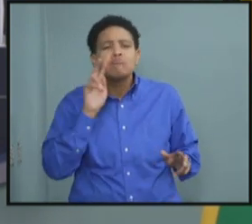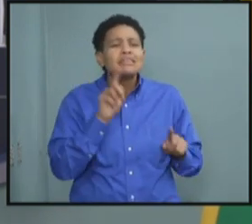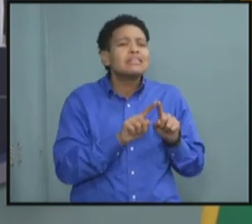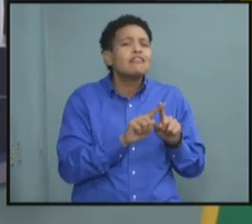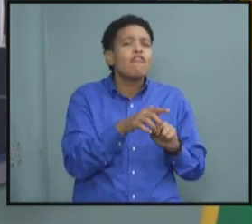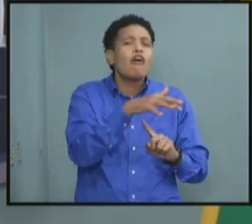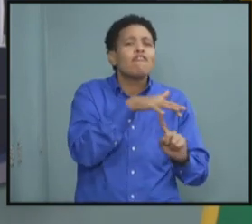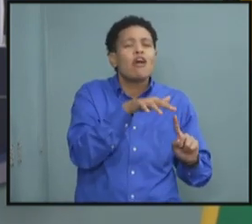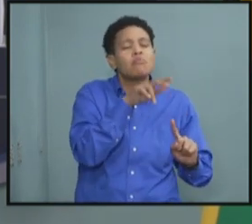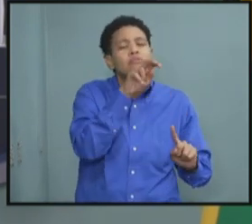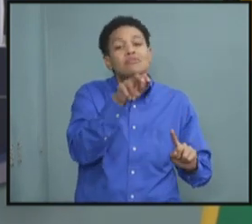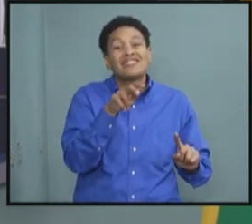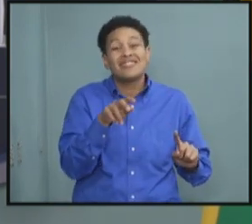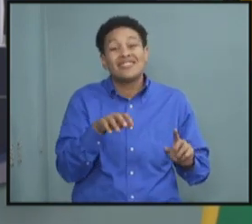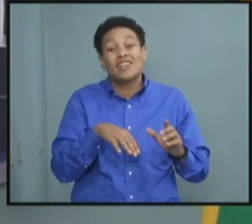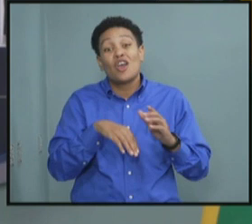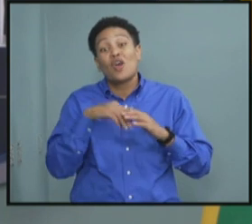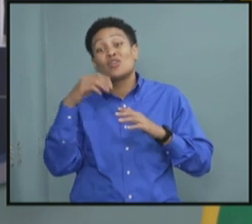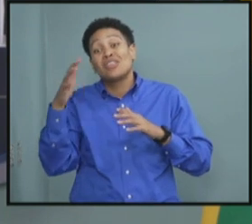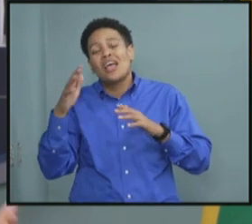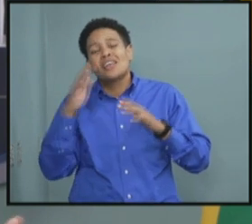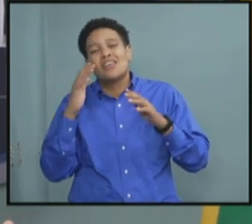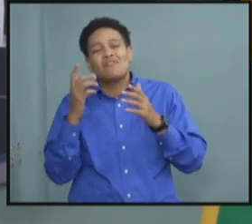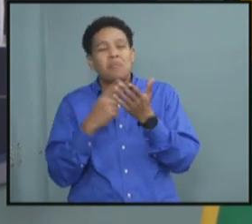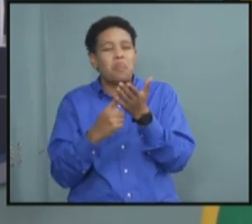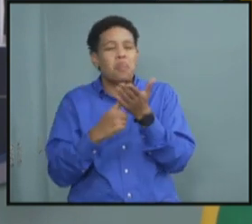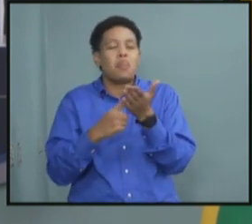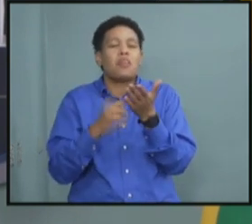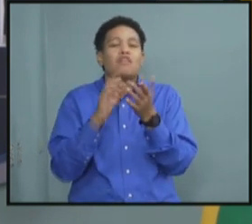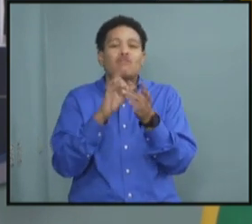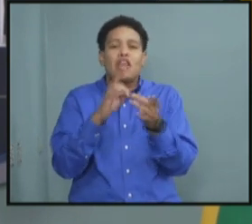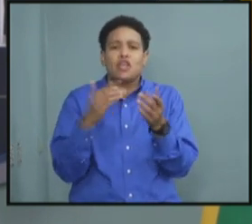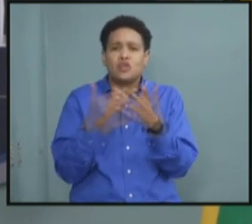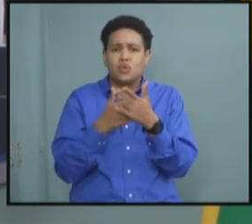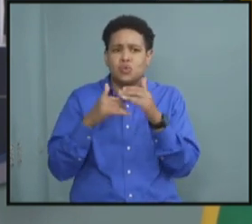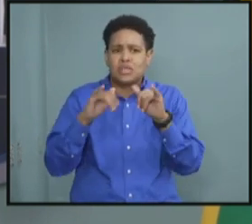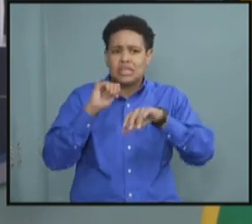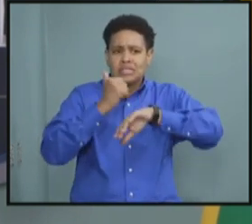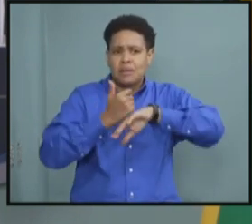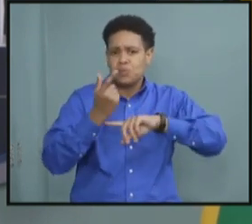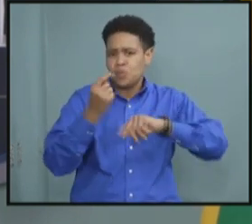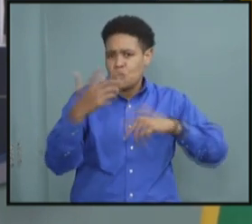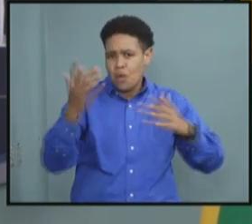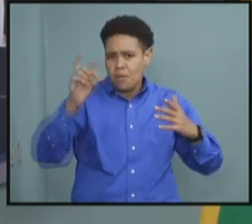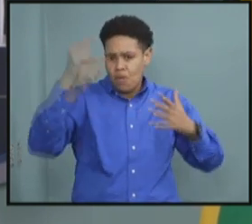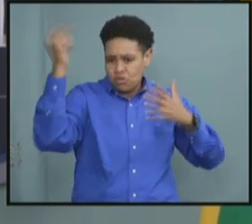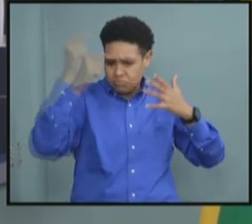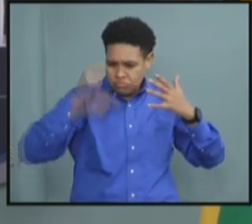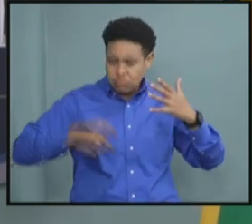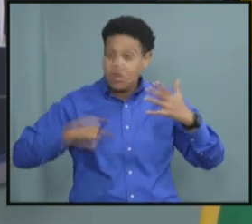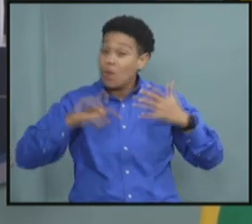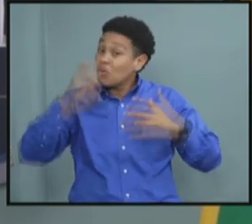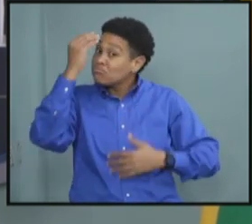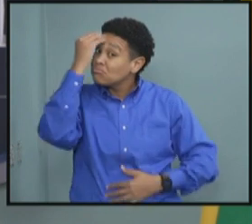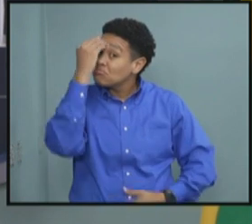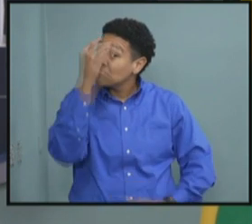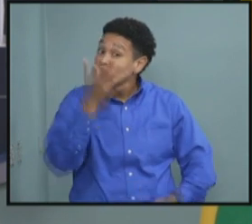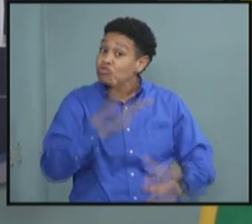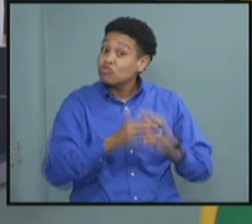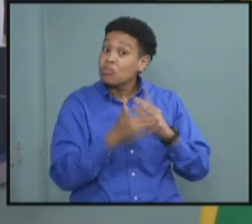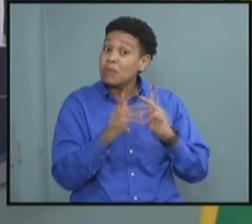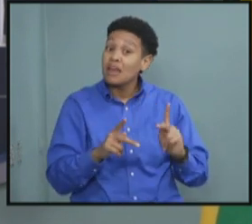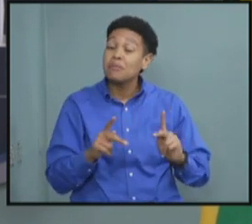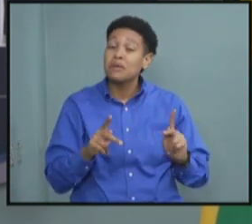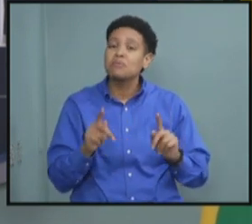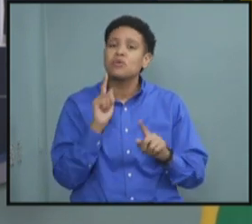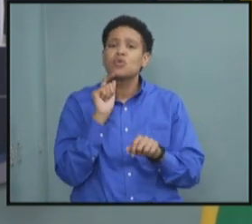take place and the new standards established, just as we did with the BPO. And I want to just signal to the country, to employers,